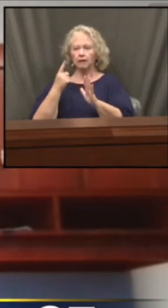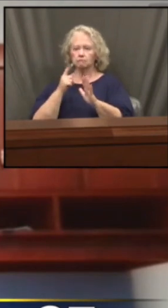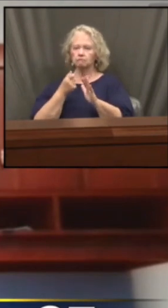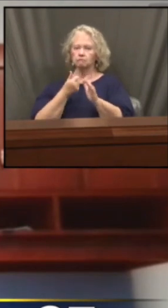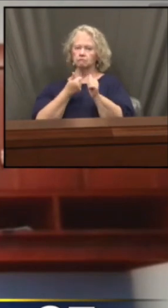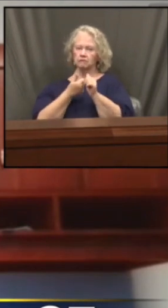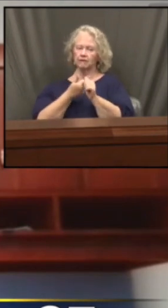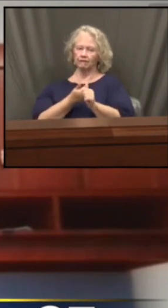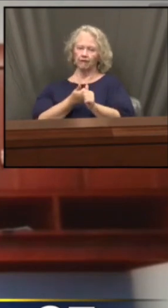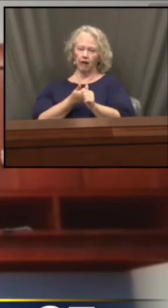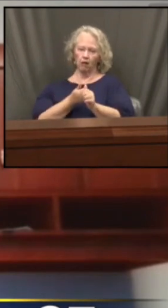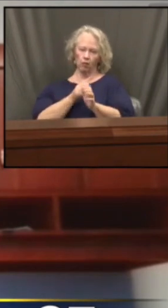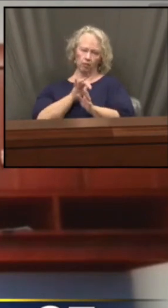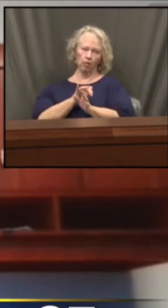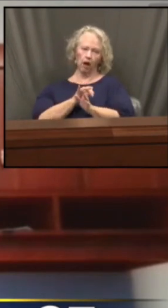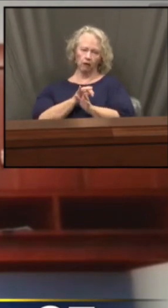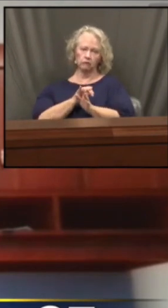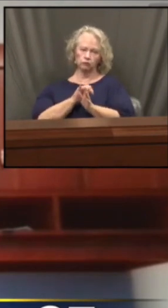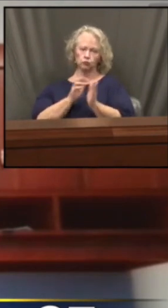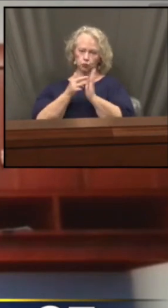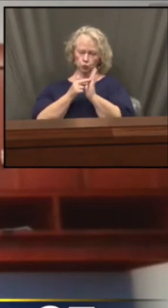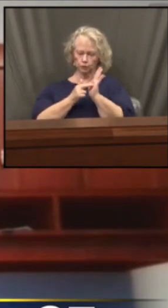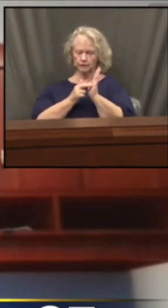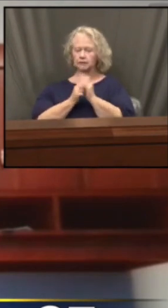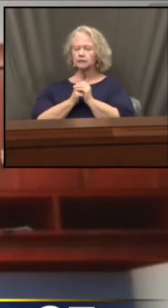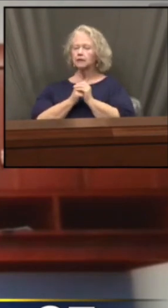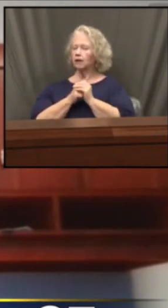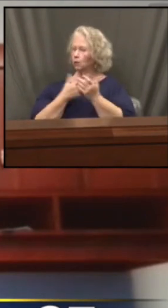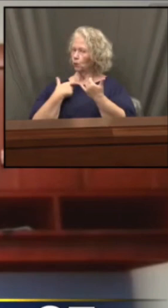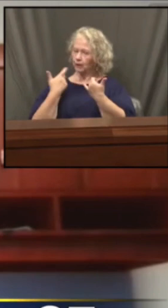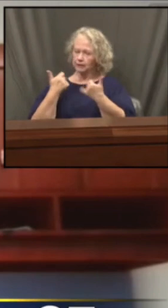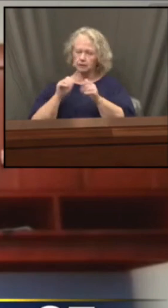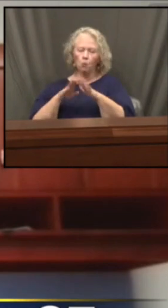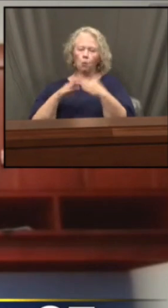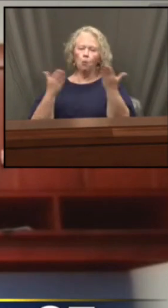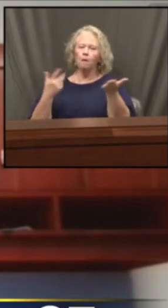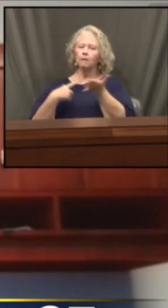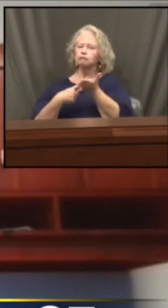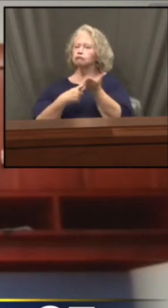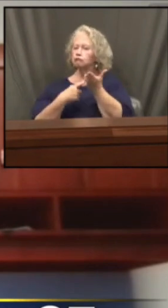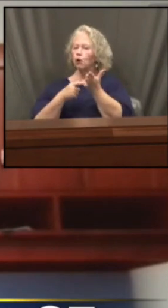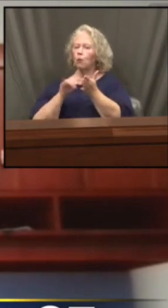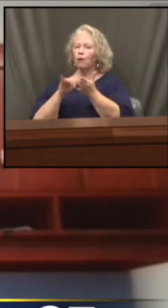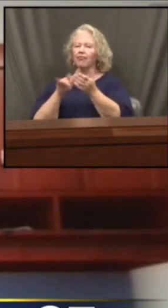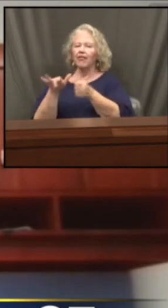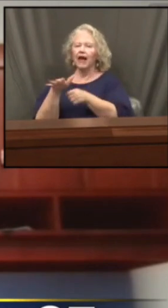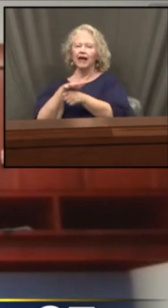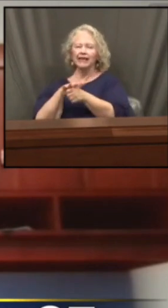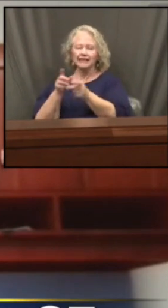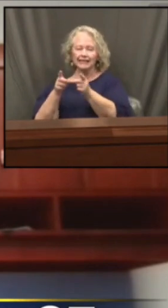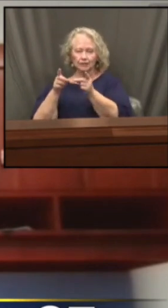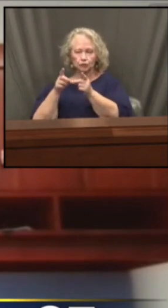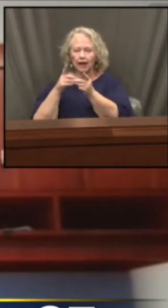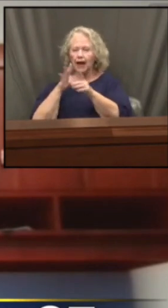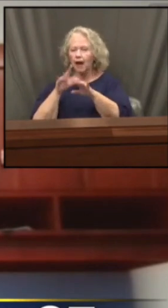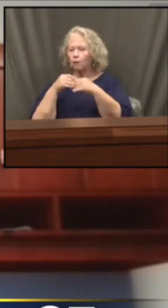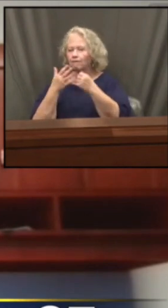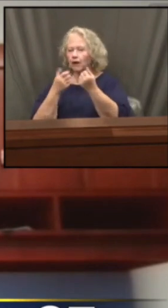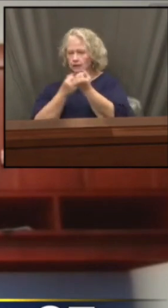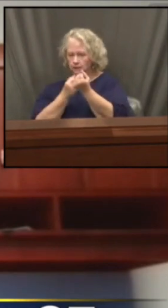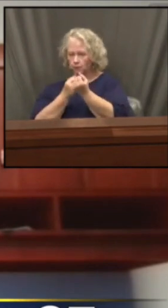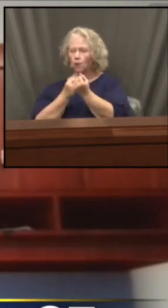just mentioned. And we continue to have these conversations with our districts, supporting them in making